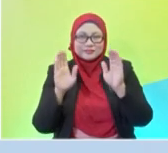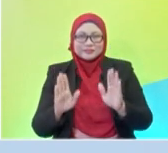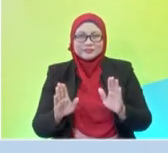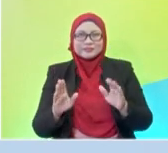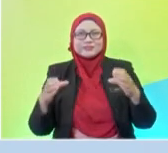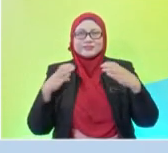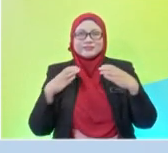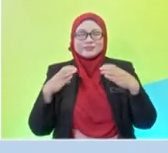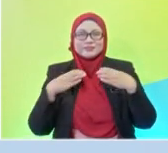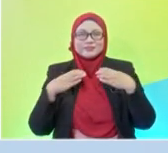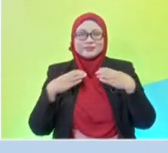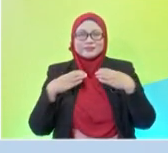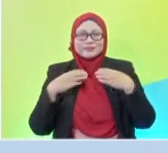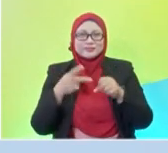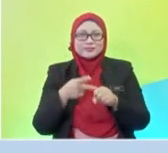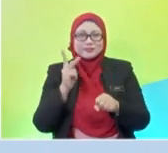We went out to play.